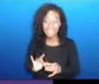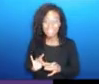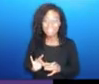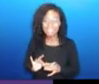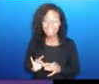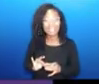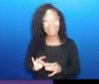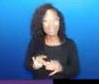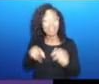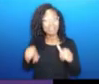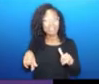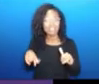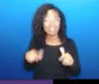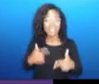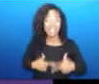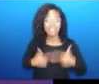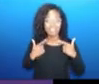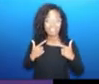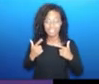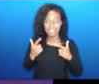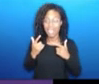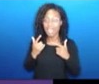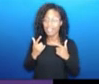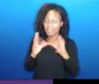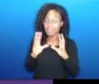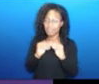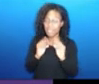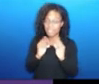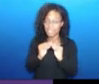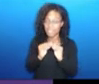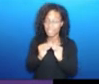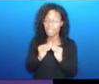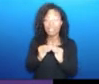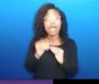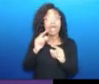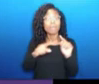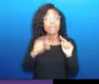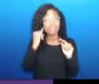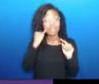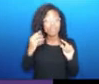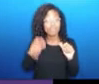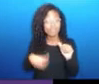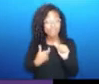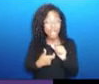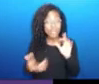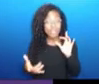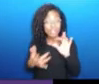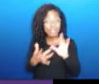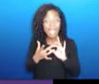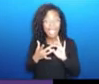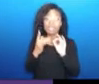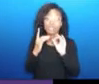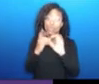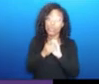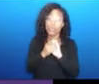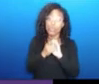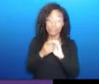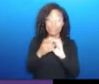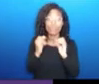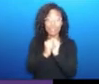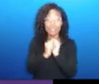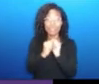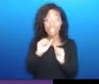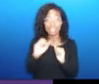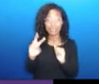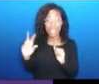So this will be the live section, but I will leave you with please do follow and connect with A2A. Go to our website,